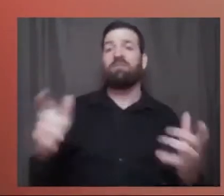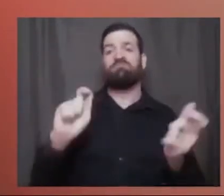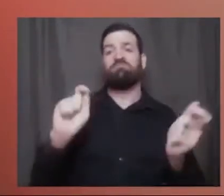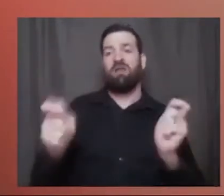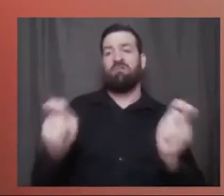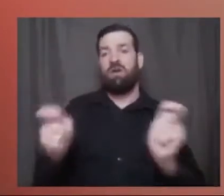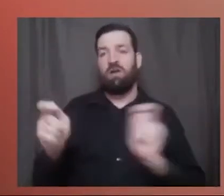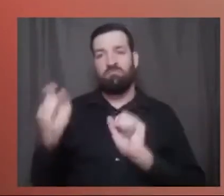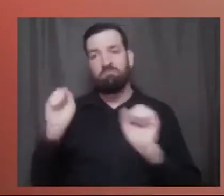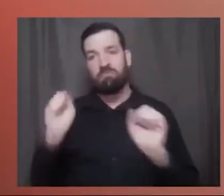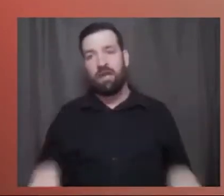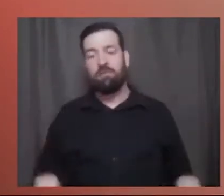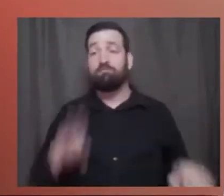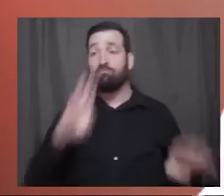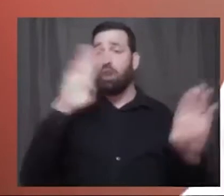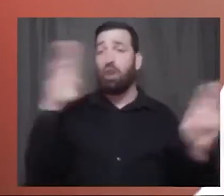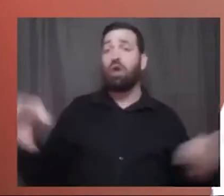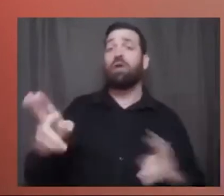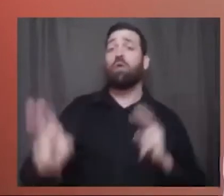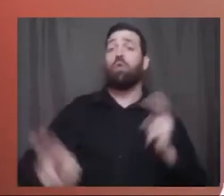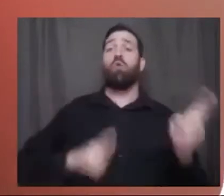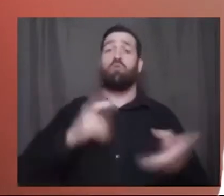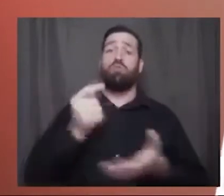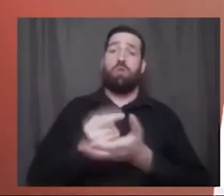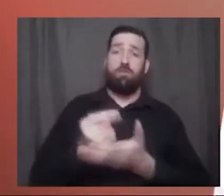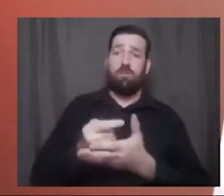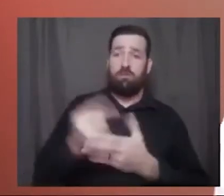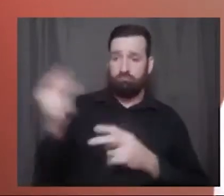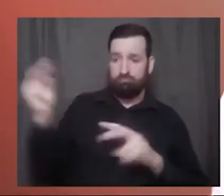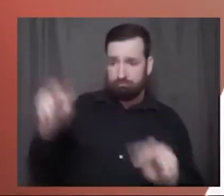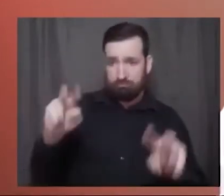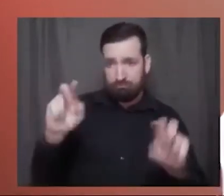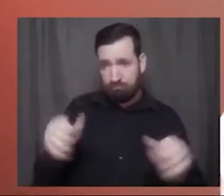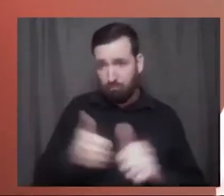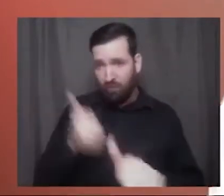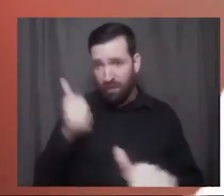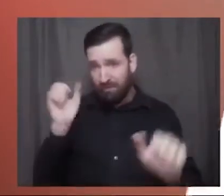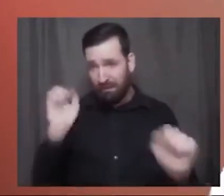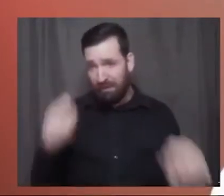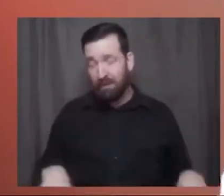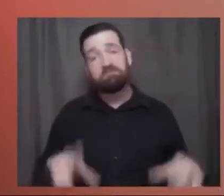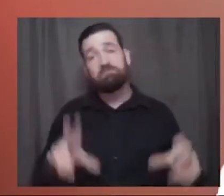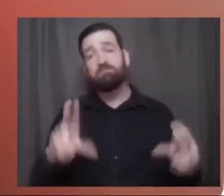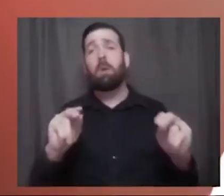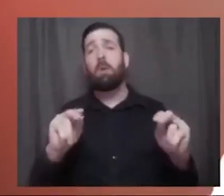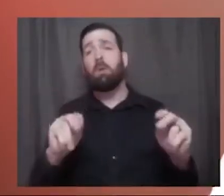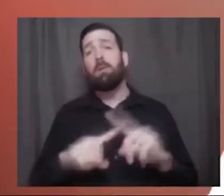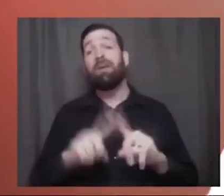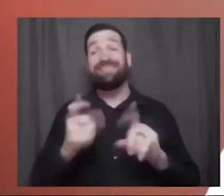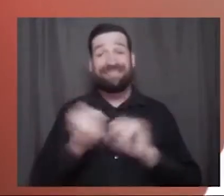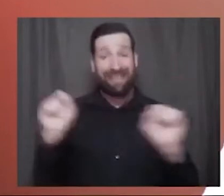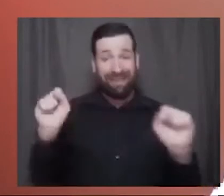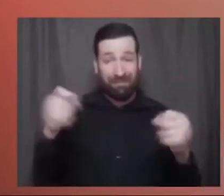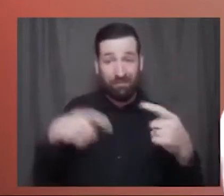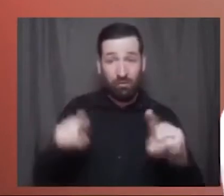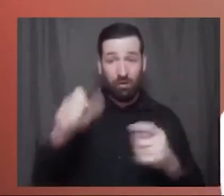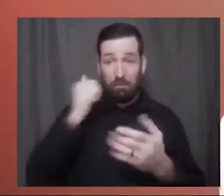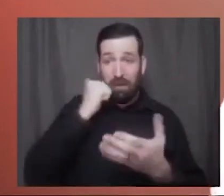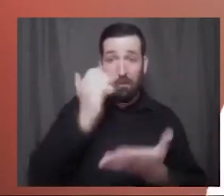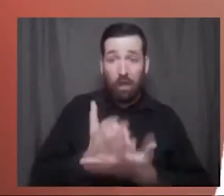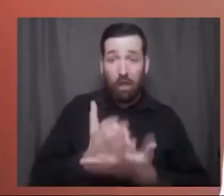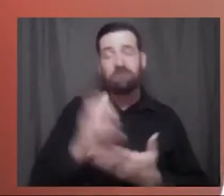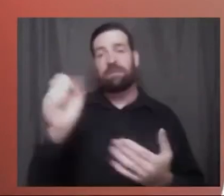looked at hormone therapy initially to see if it was preventative. The answer is it wasn't. But is it safe in that menopause time of life? It is, knowing